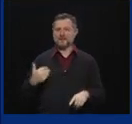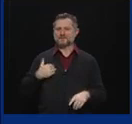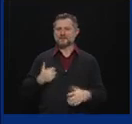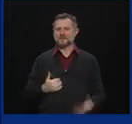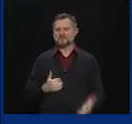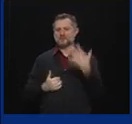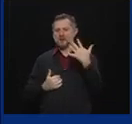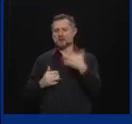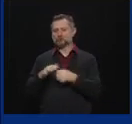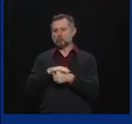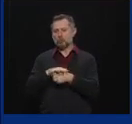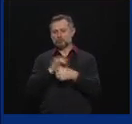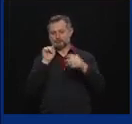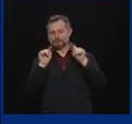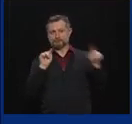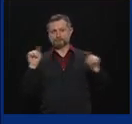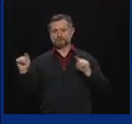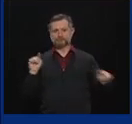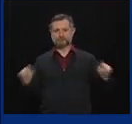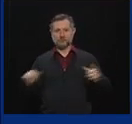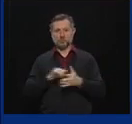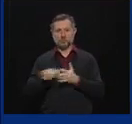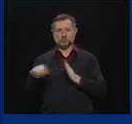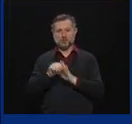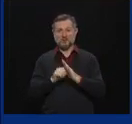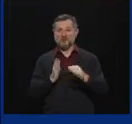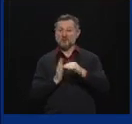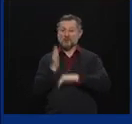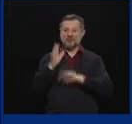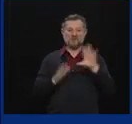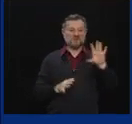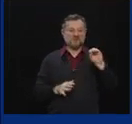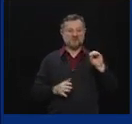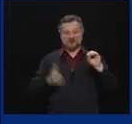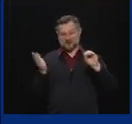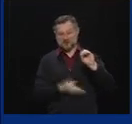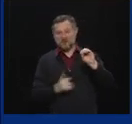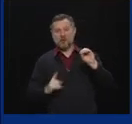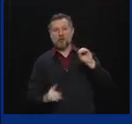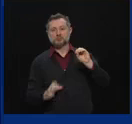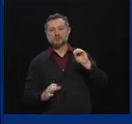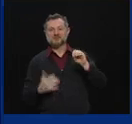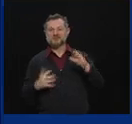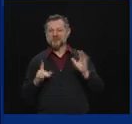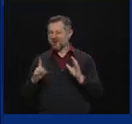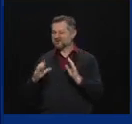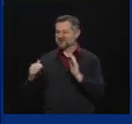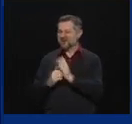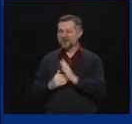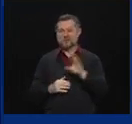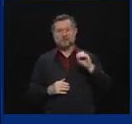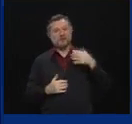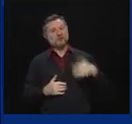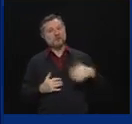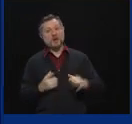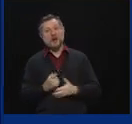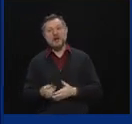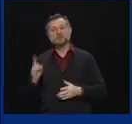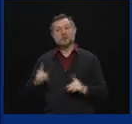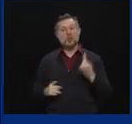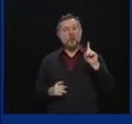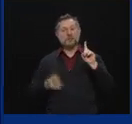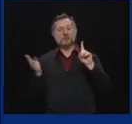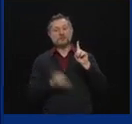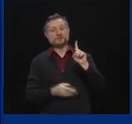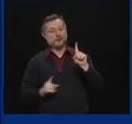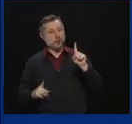above 50, over 50 per 100. And only one region that, last week there was only one. So in 1 week, we've gone from one region